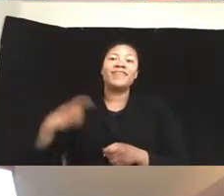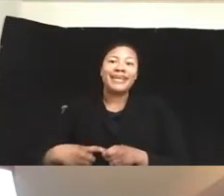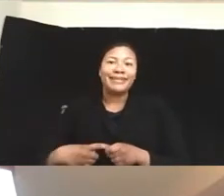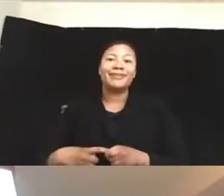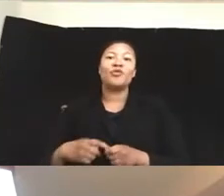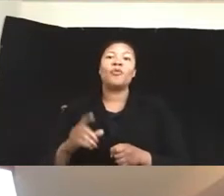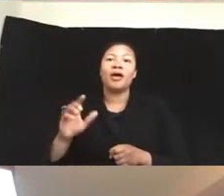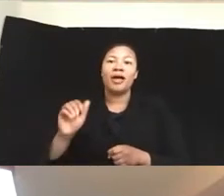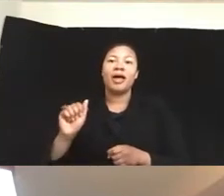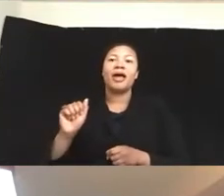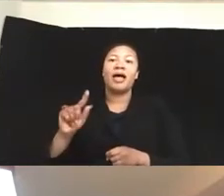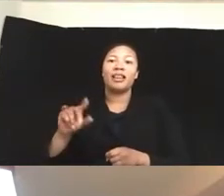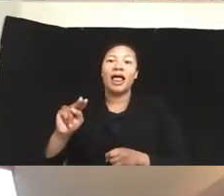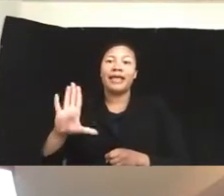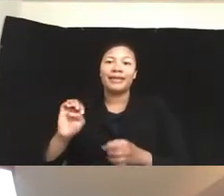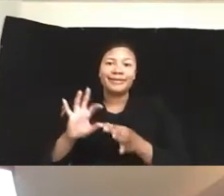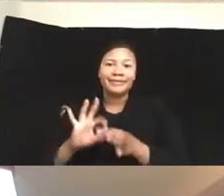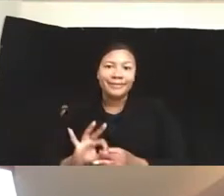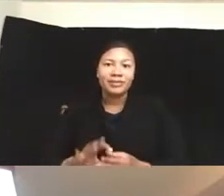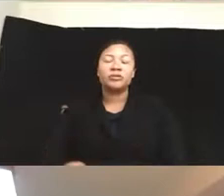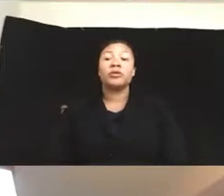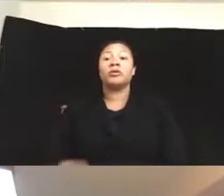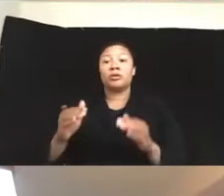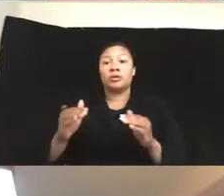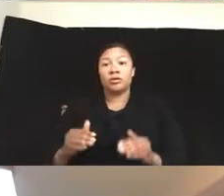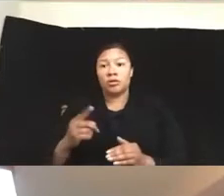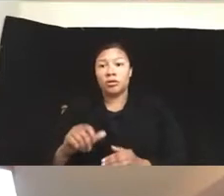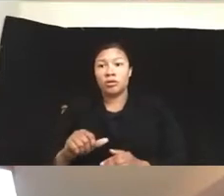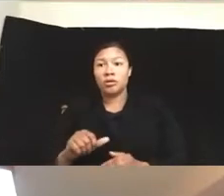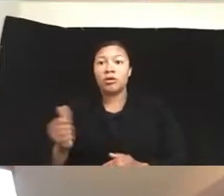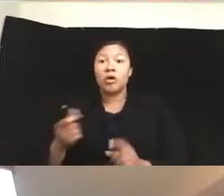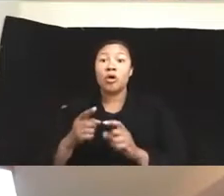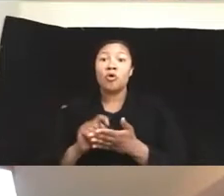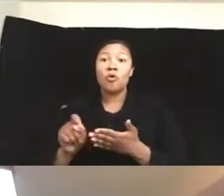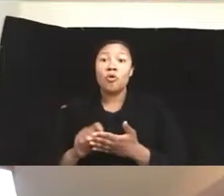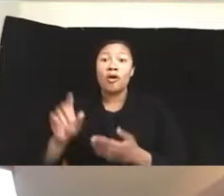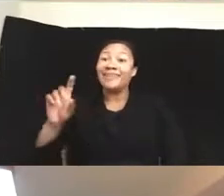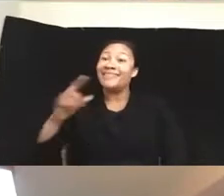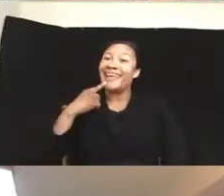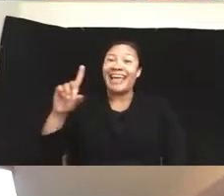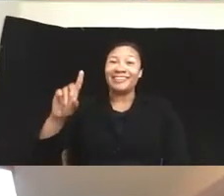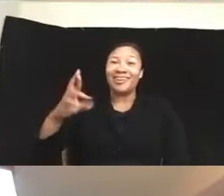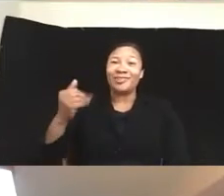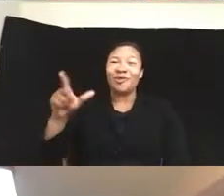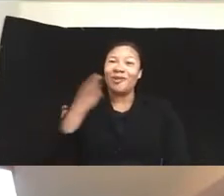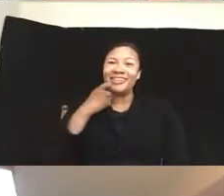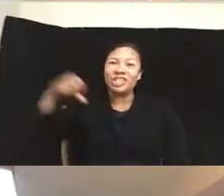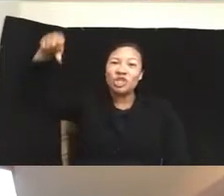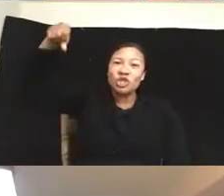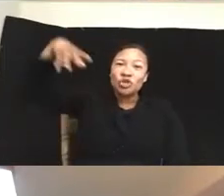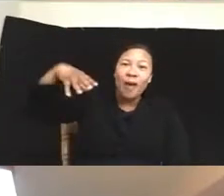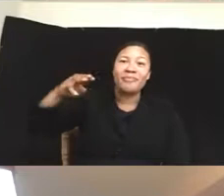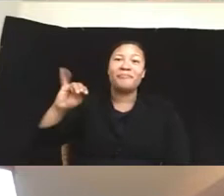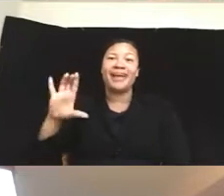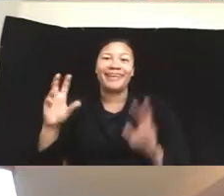Yeah. Also someone just wrote, Shahrazad Jafari, Dr. Hall just dropped the mic. Thank you. Love you,